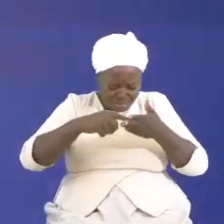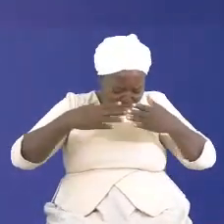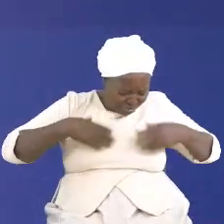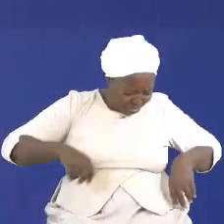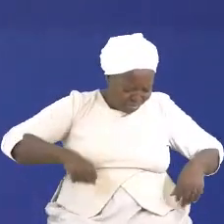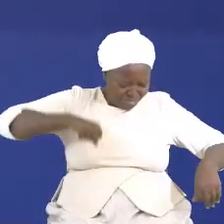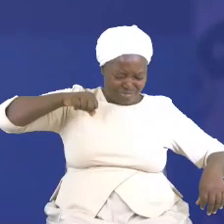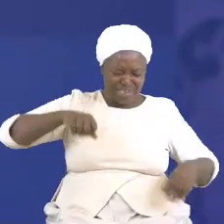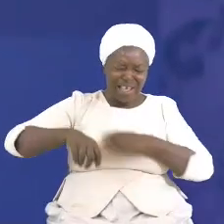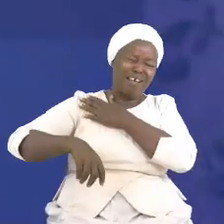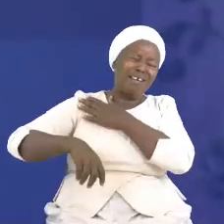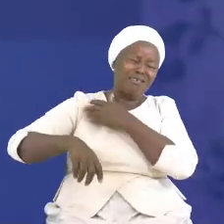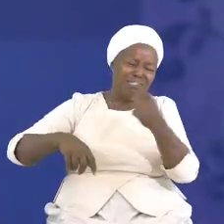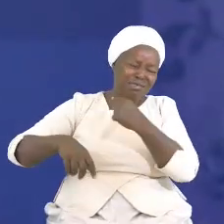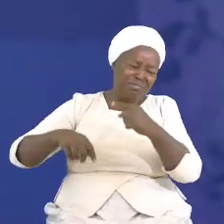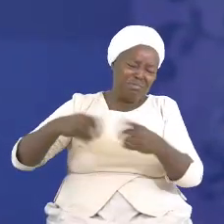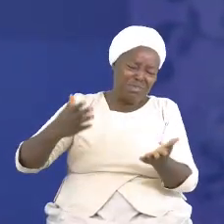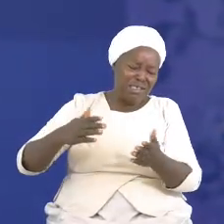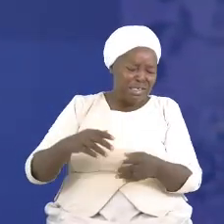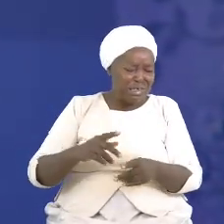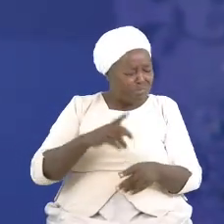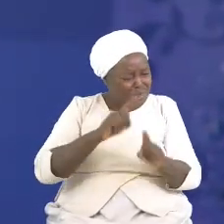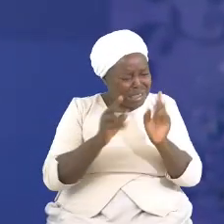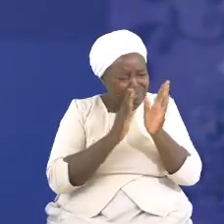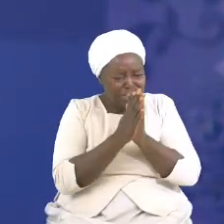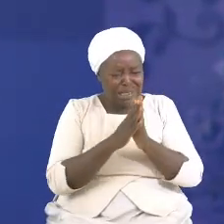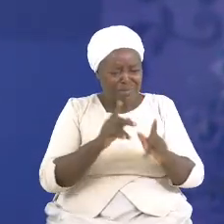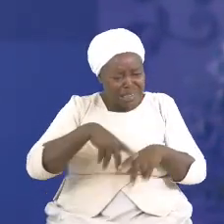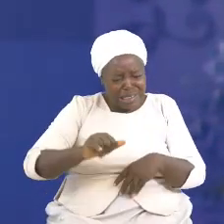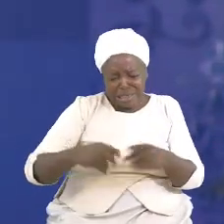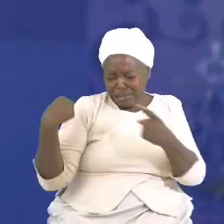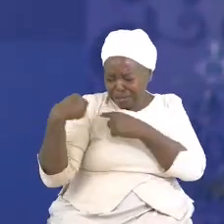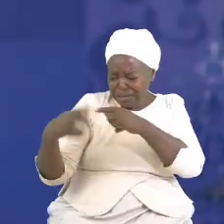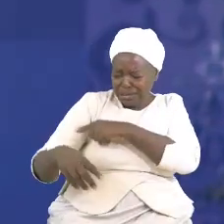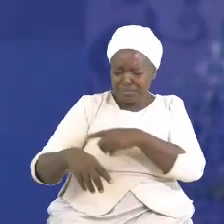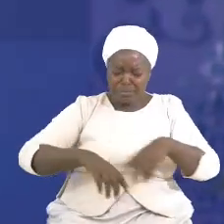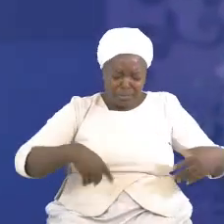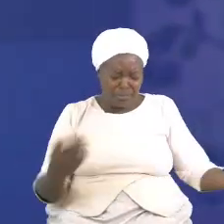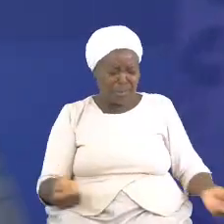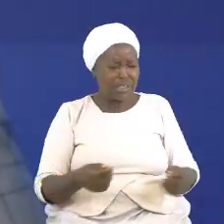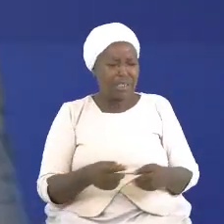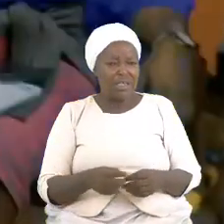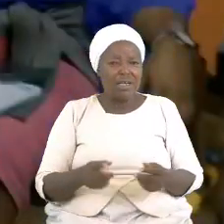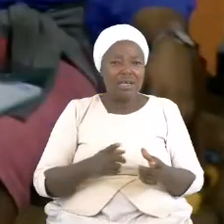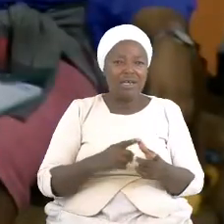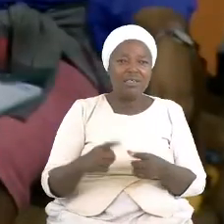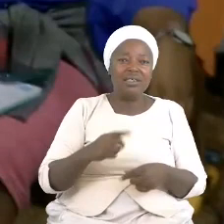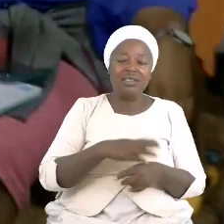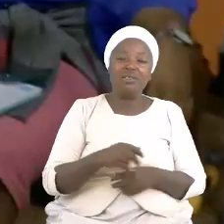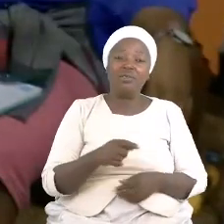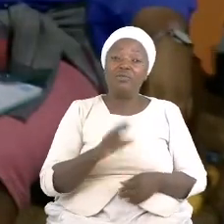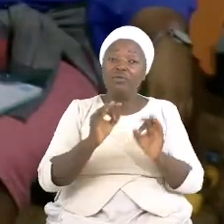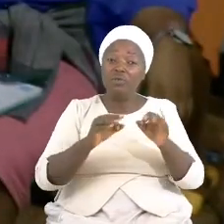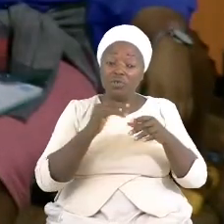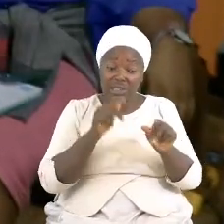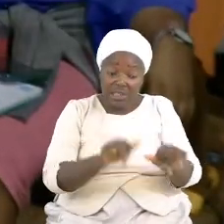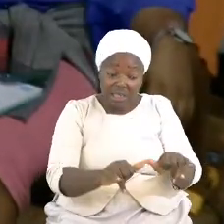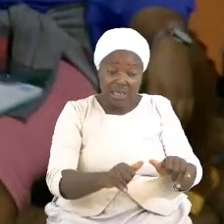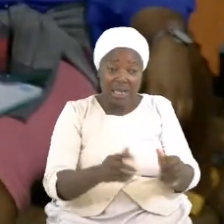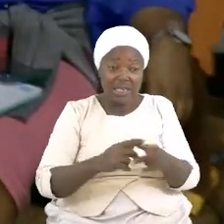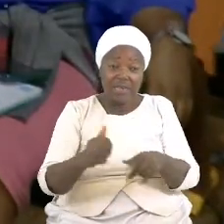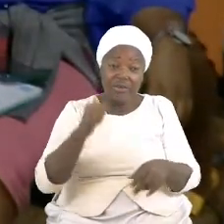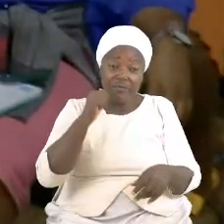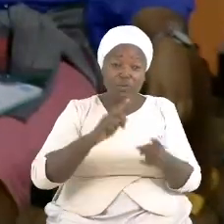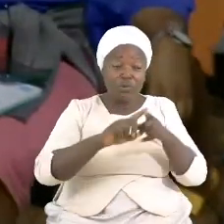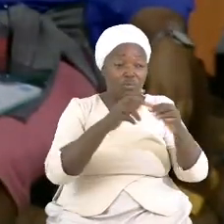the bus today. Then they run away. But the woman stayed. You will stay for your miracle. You stay